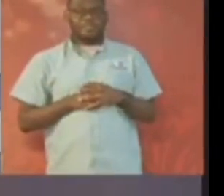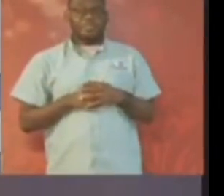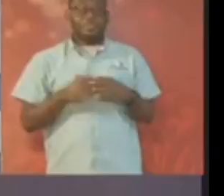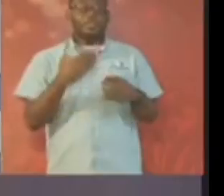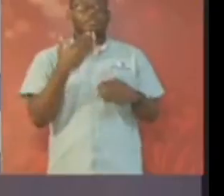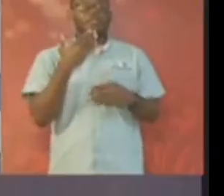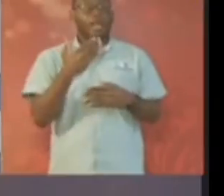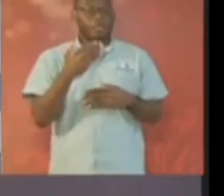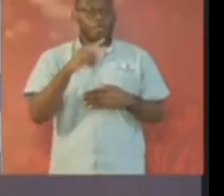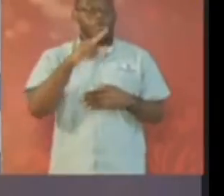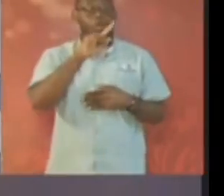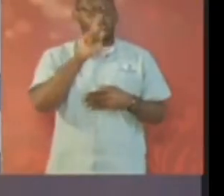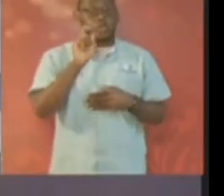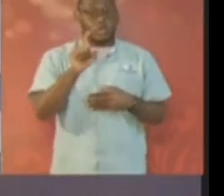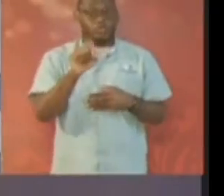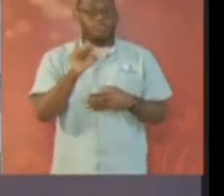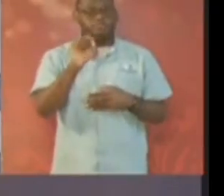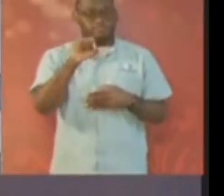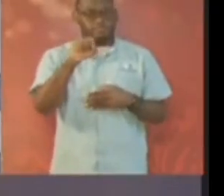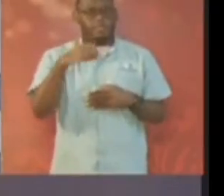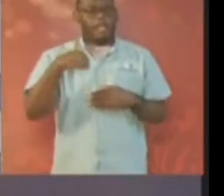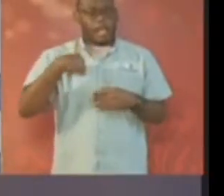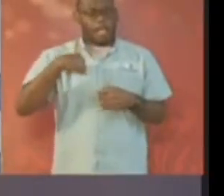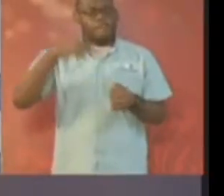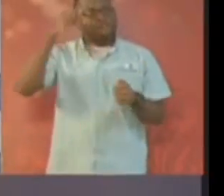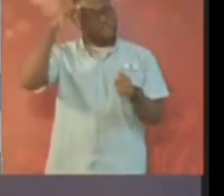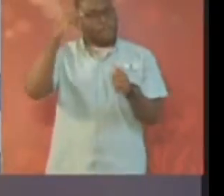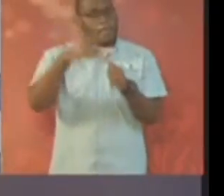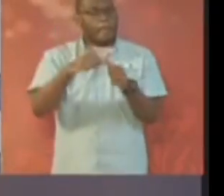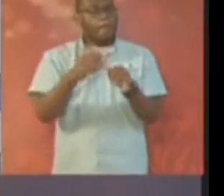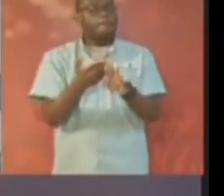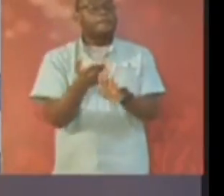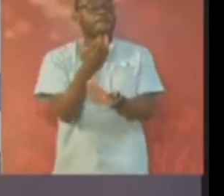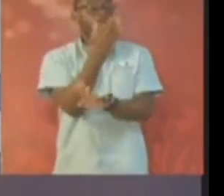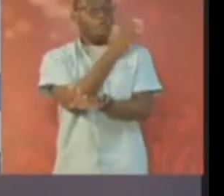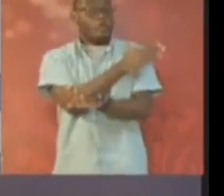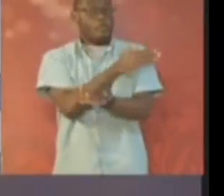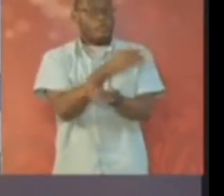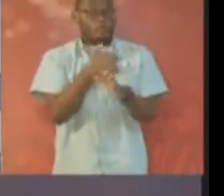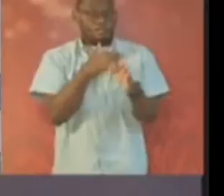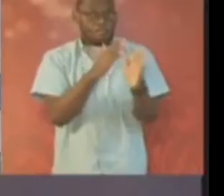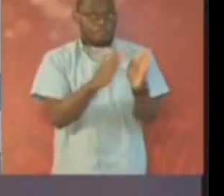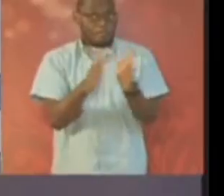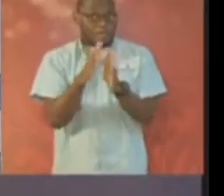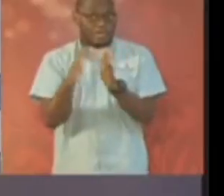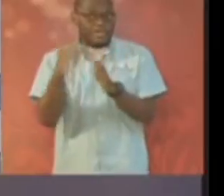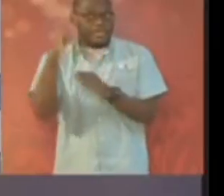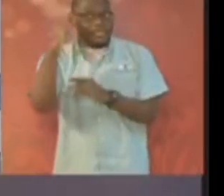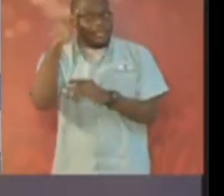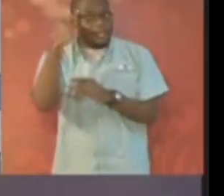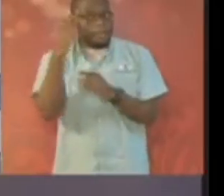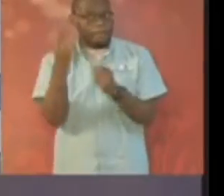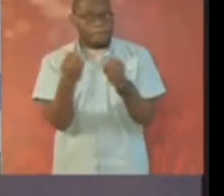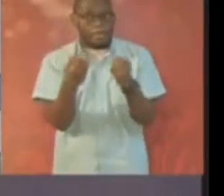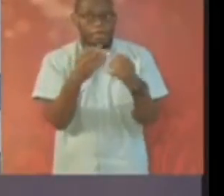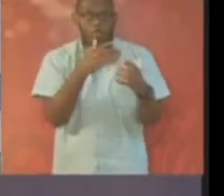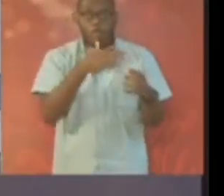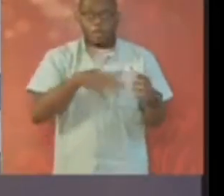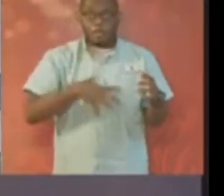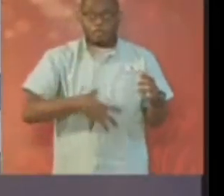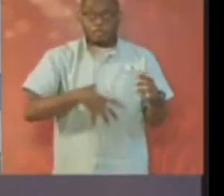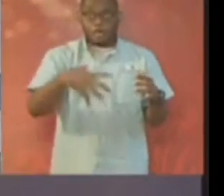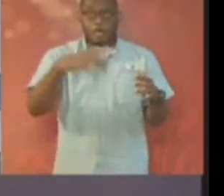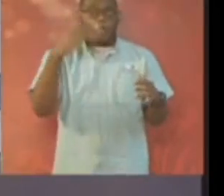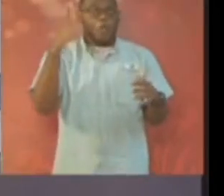Question. Yes, I do recall saying that we are well prepared. We are anticipating persons confined to their homes